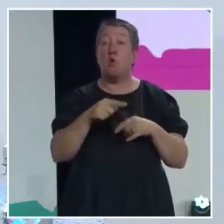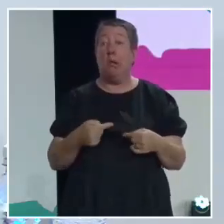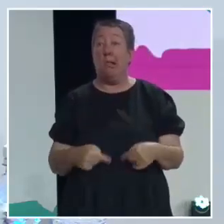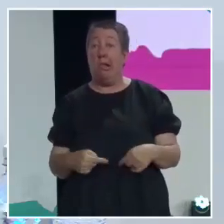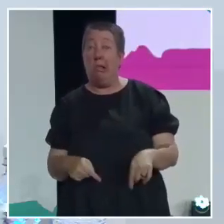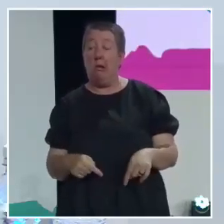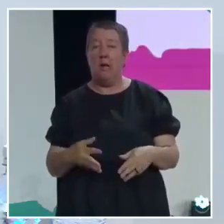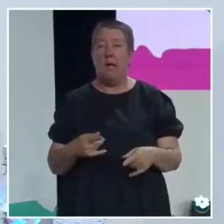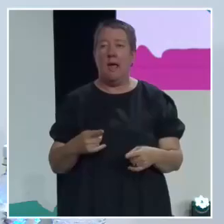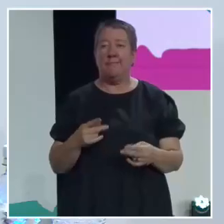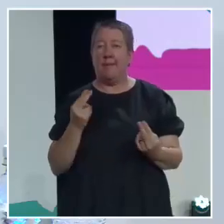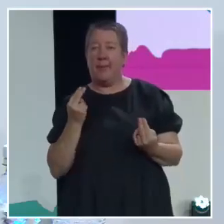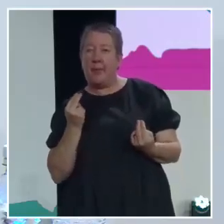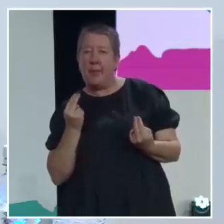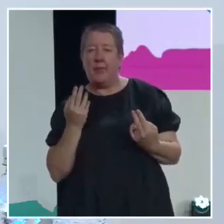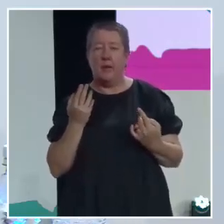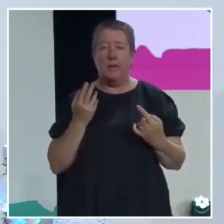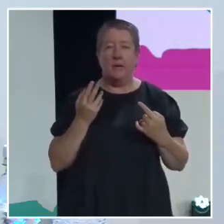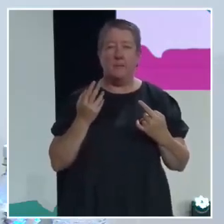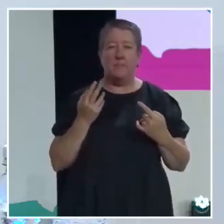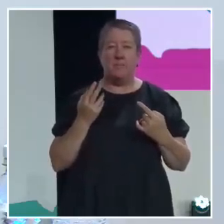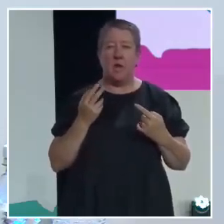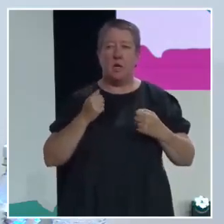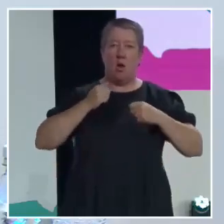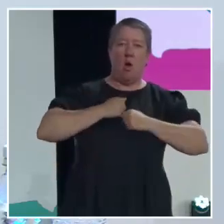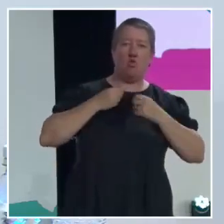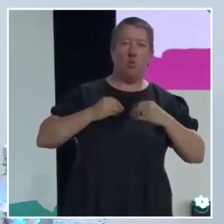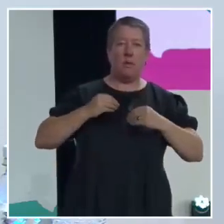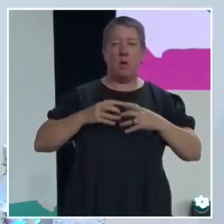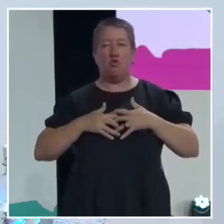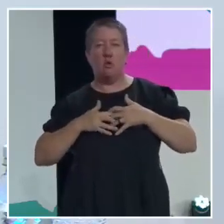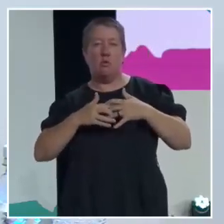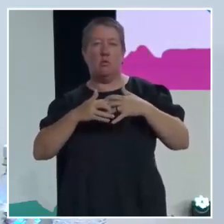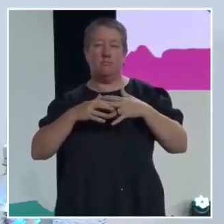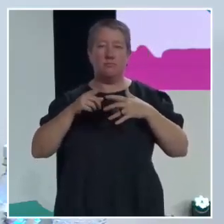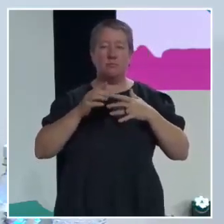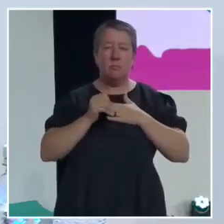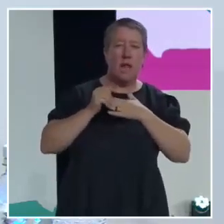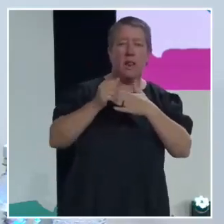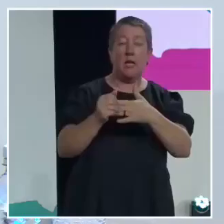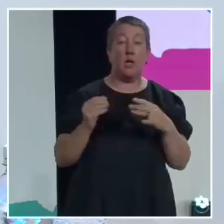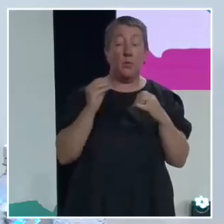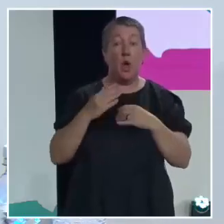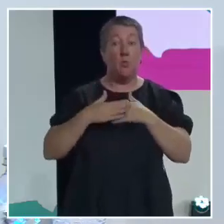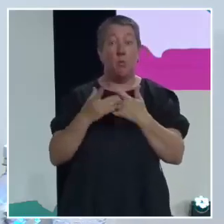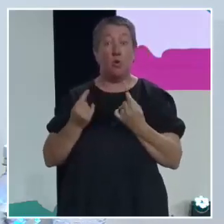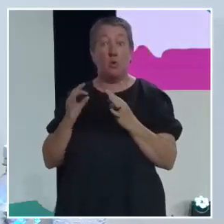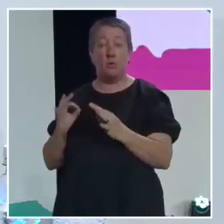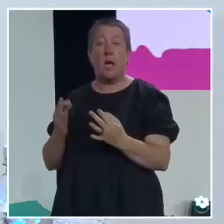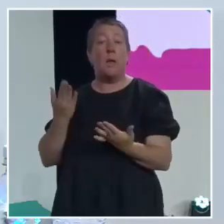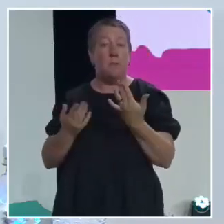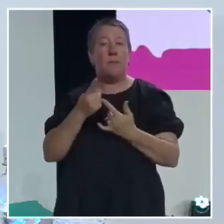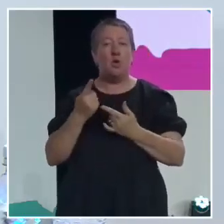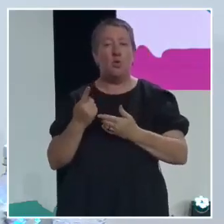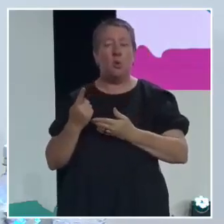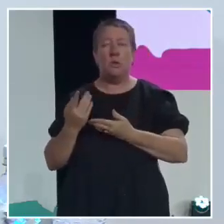and kind of timid and not being entrepreneurial and kind of leading in a mission-oriented way, the more you probably are crowding out,